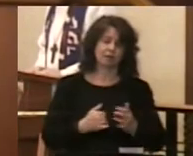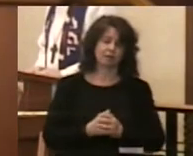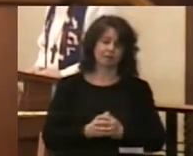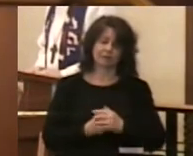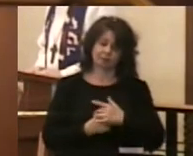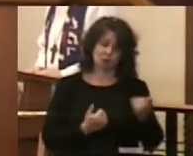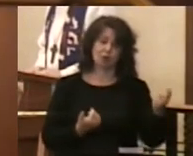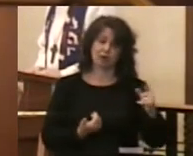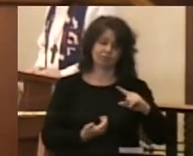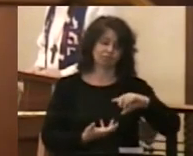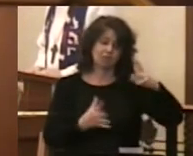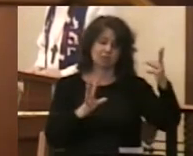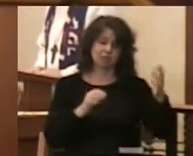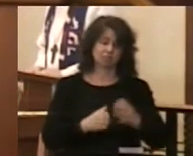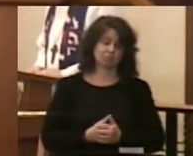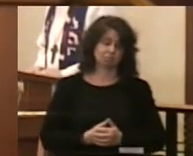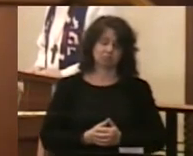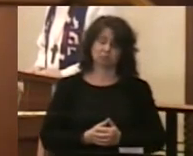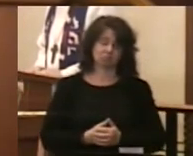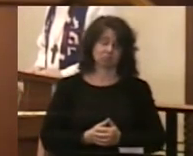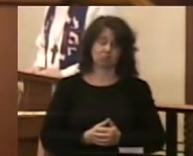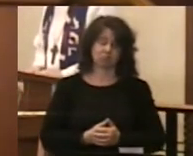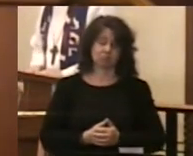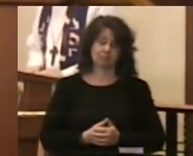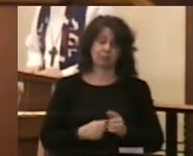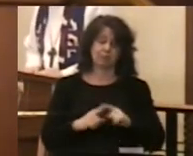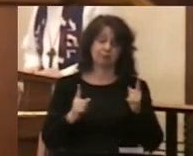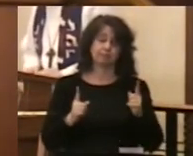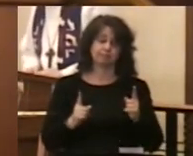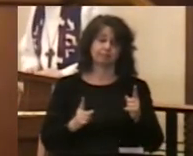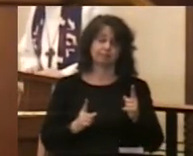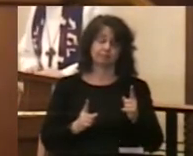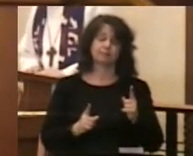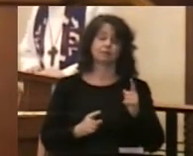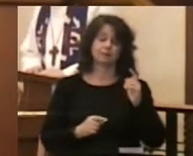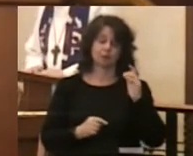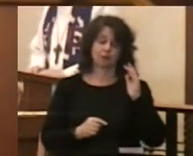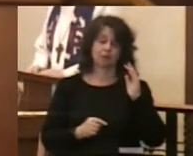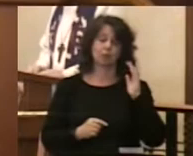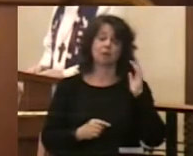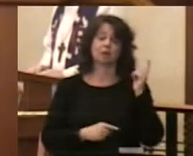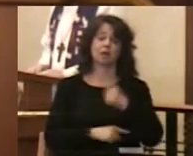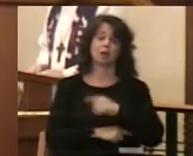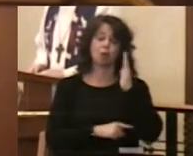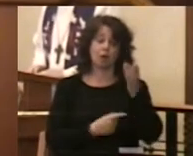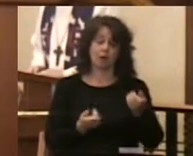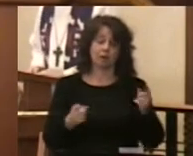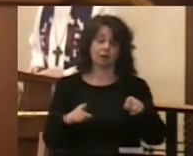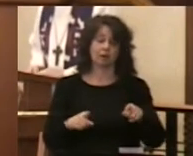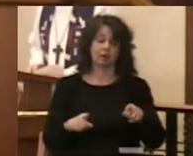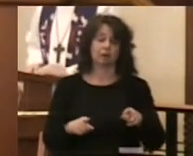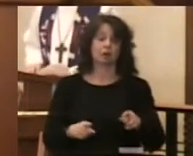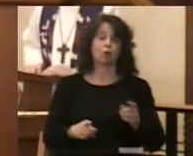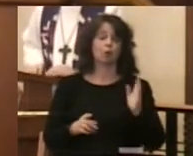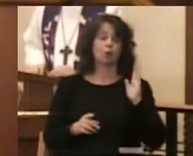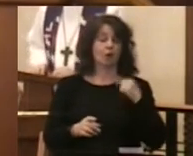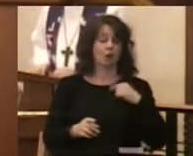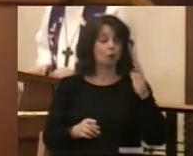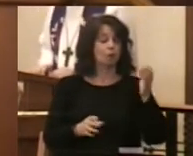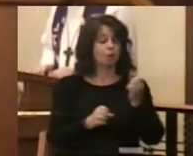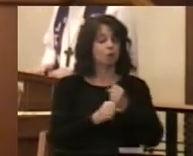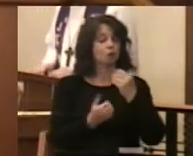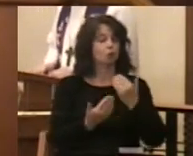mess. But the days are coming when I will make a new promise for